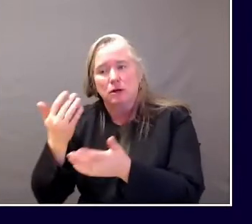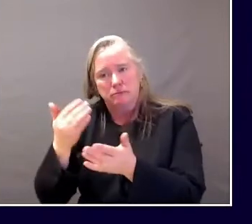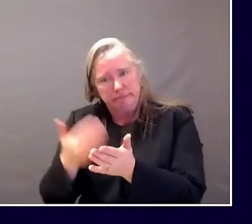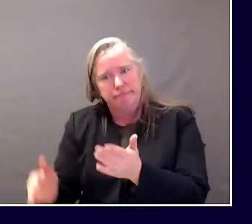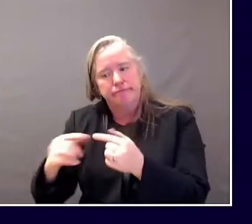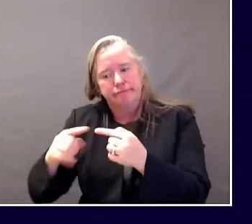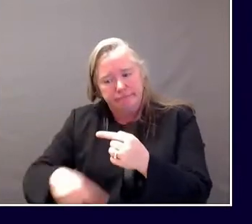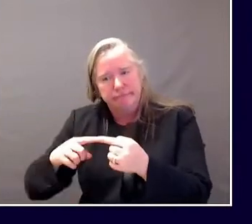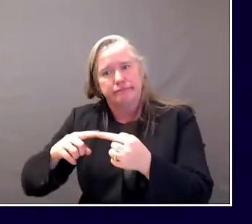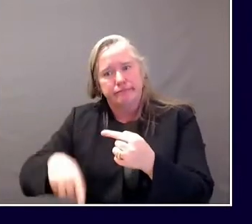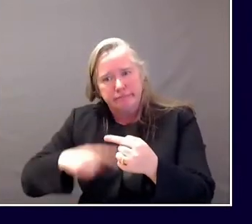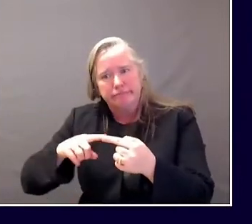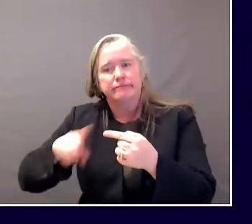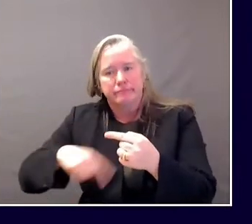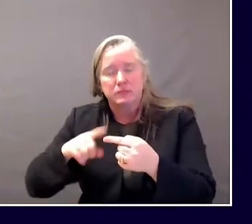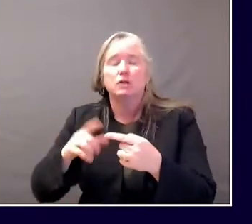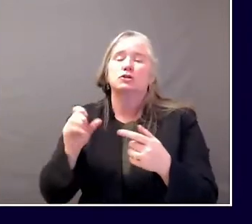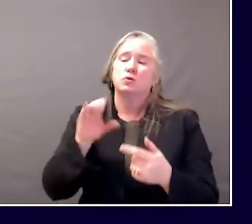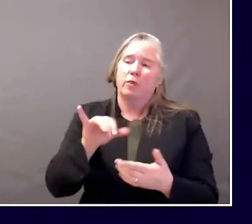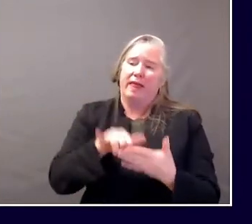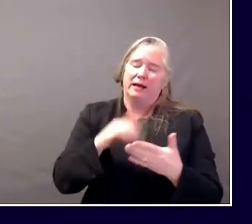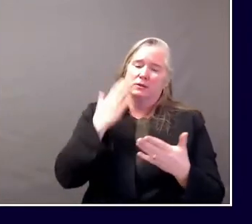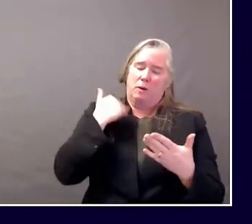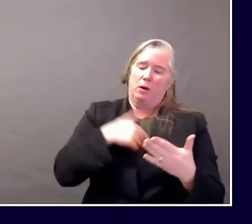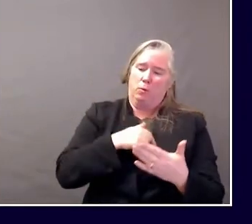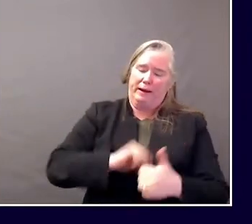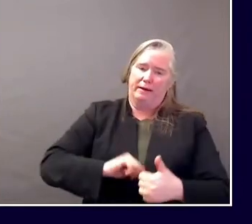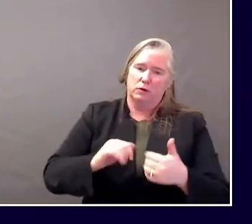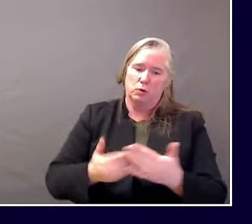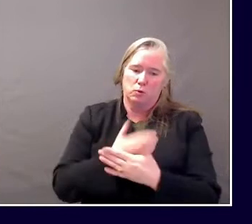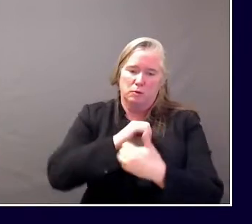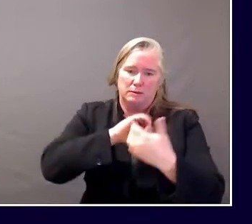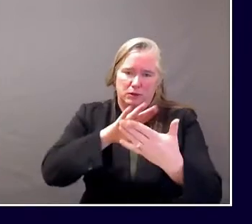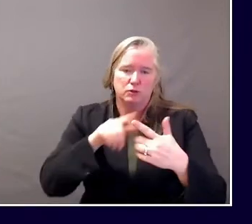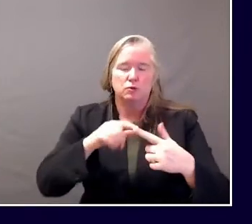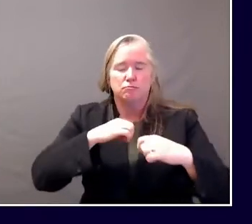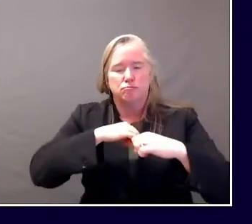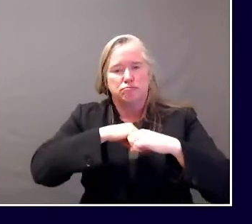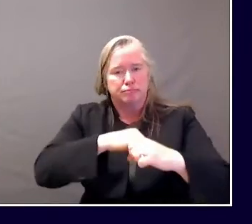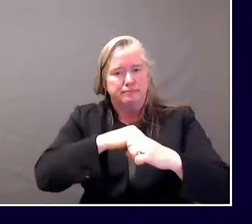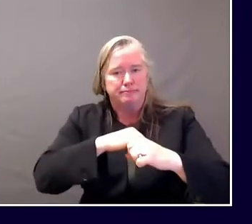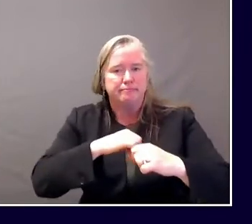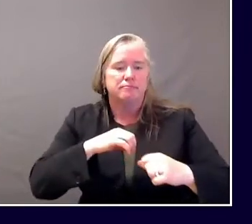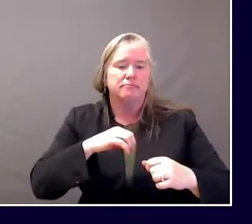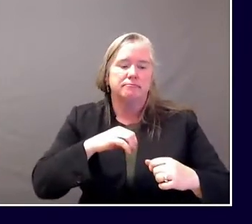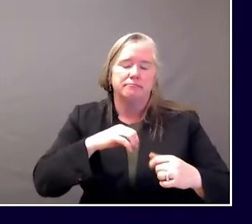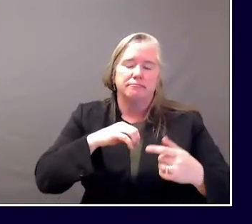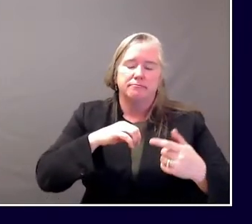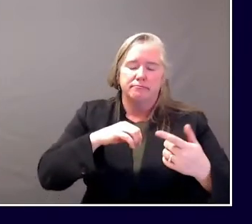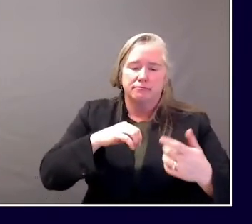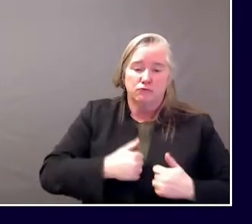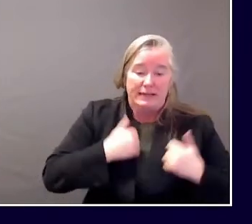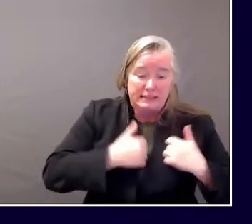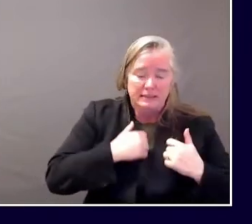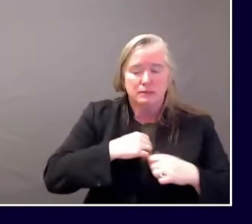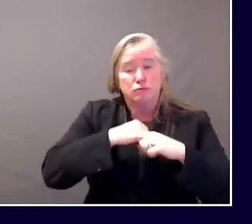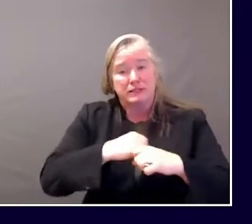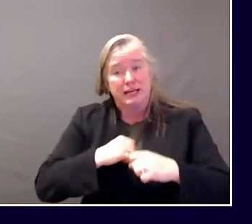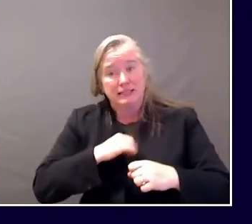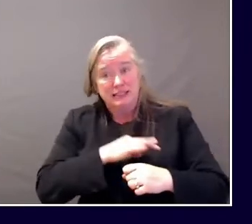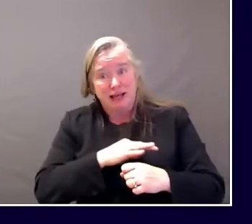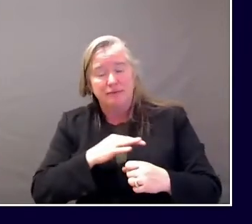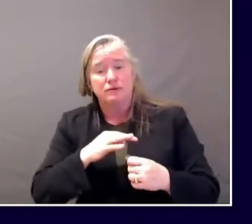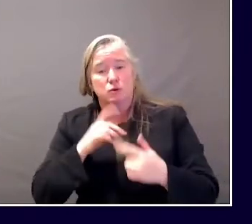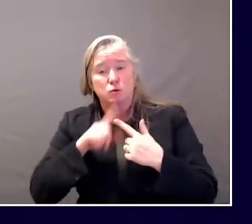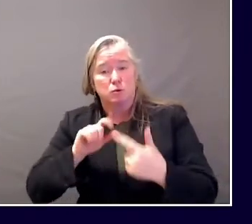protect residents as well as staff people in nursing facilities. There may be some new federal dollars coming our way. One of the priorities for those